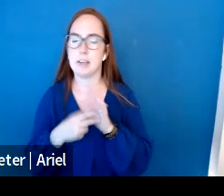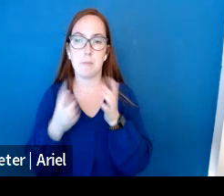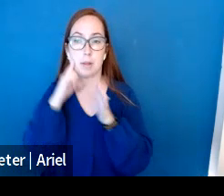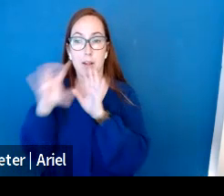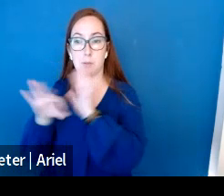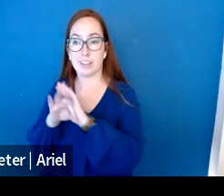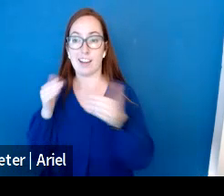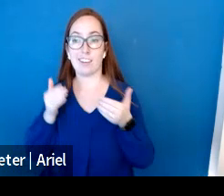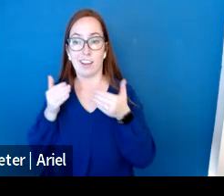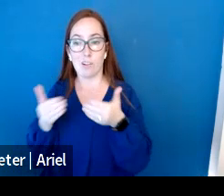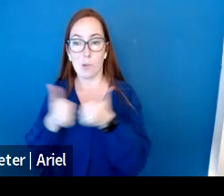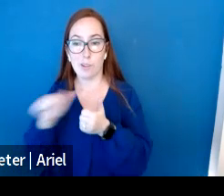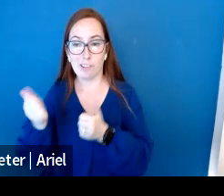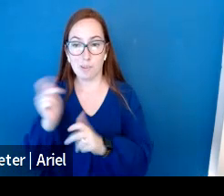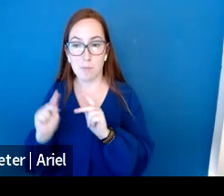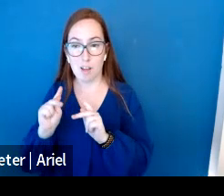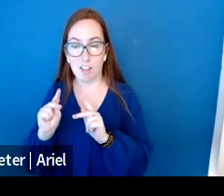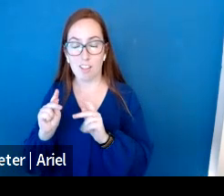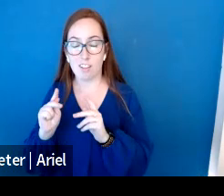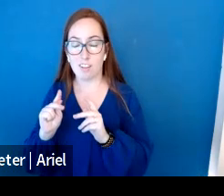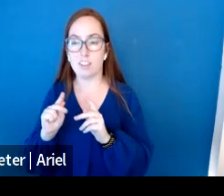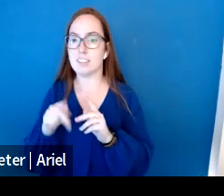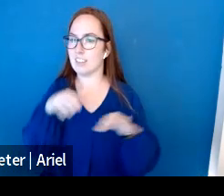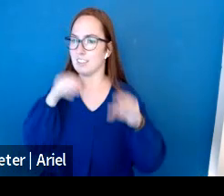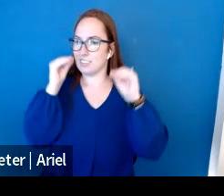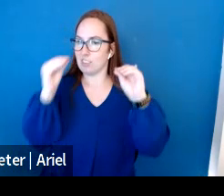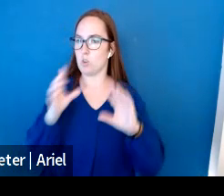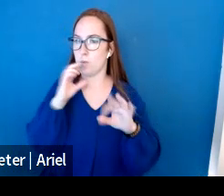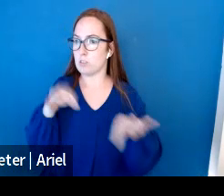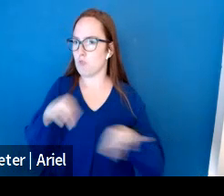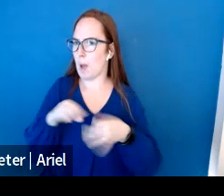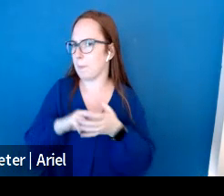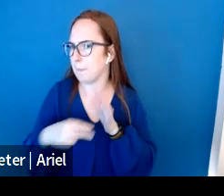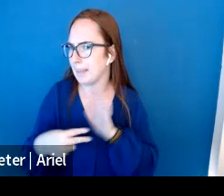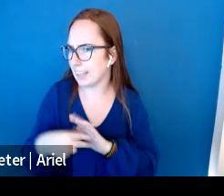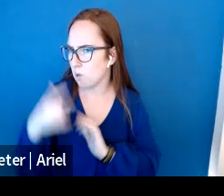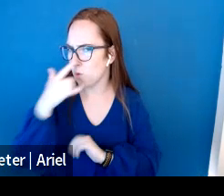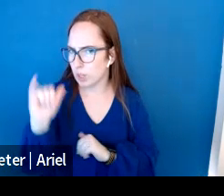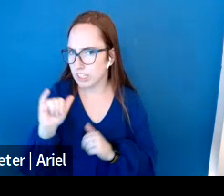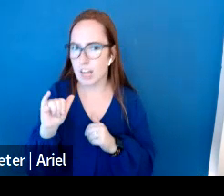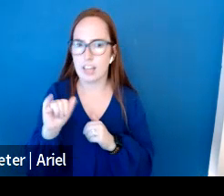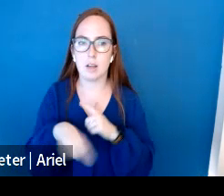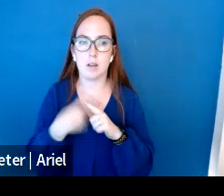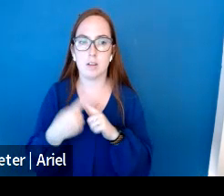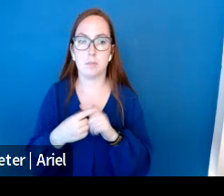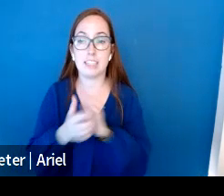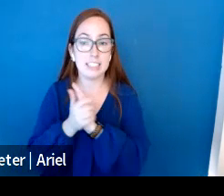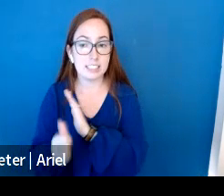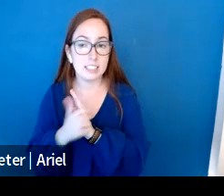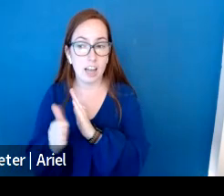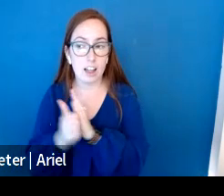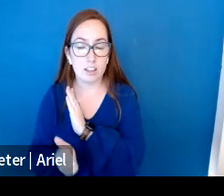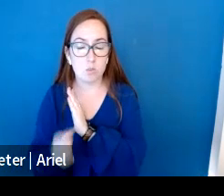others, the teacher will describe getting along with others, the skill steps involved with getting along with others, and